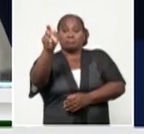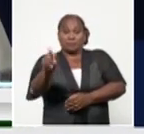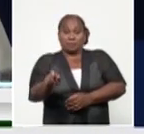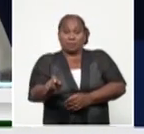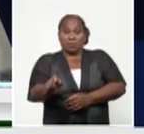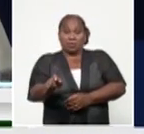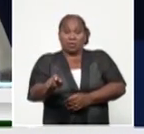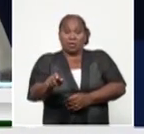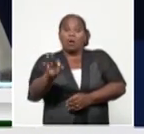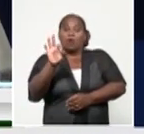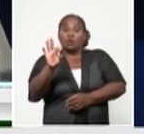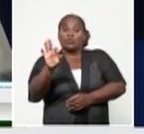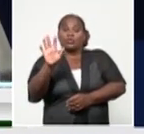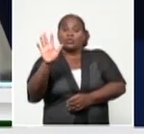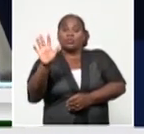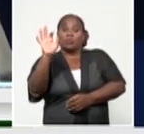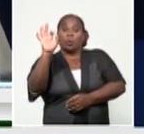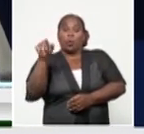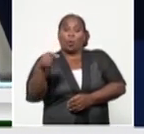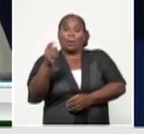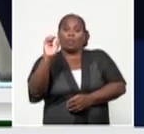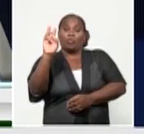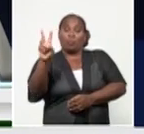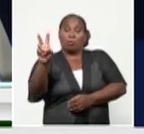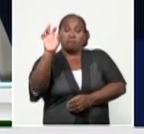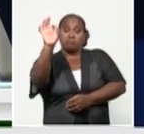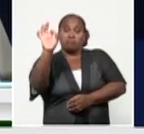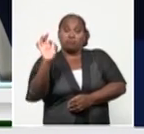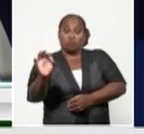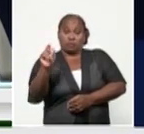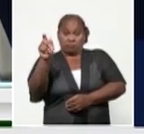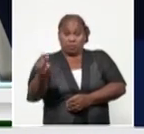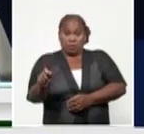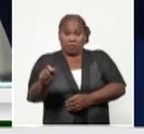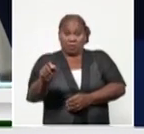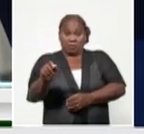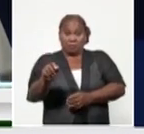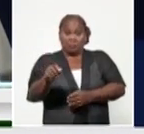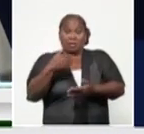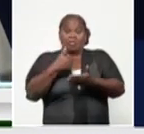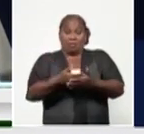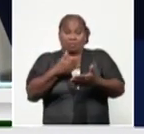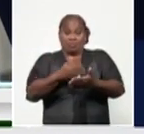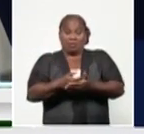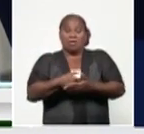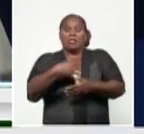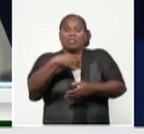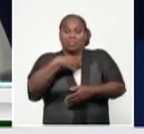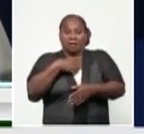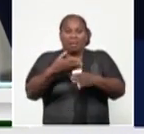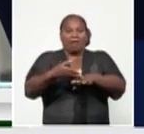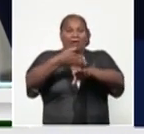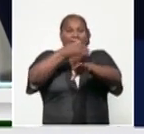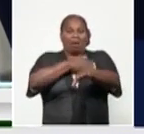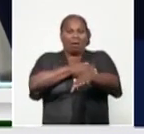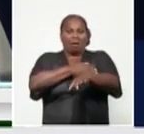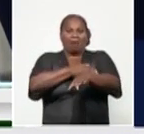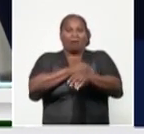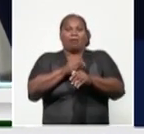2,424, or 85.2% of all diagnosed cases, making it the highest risk